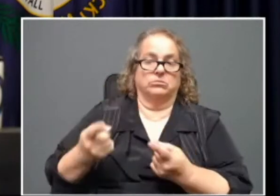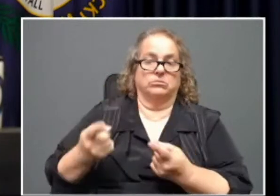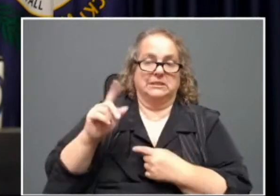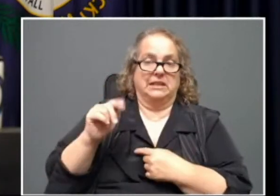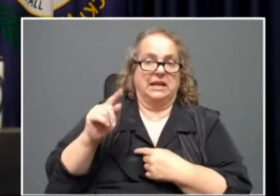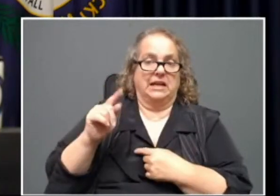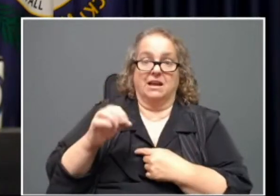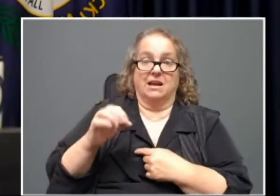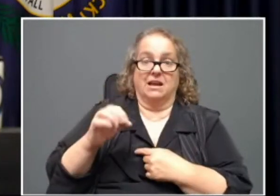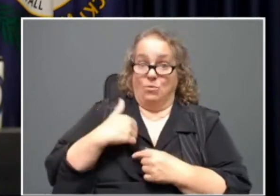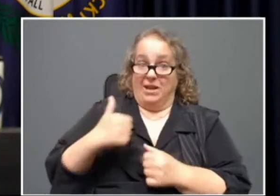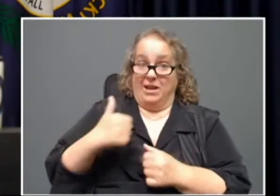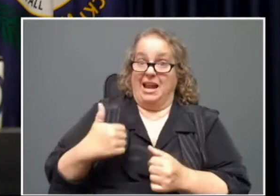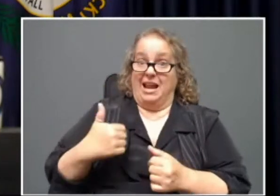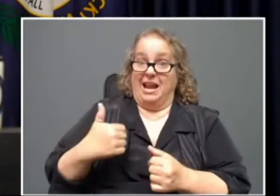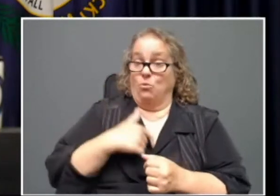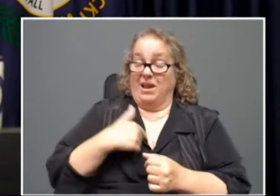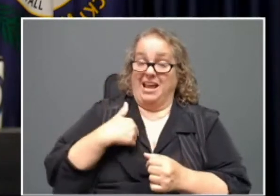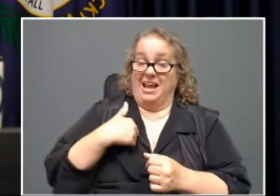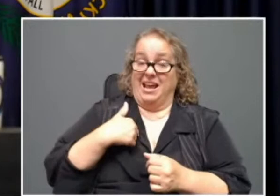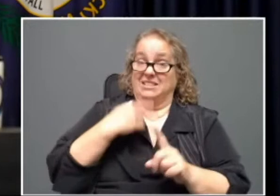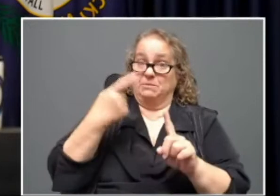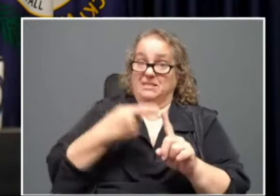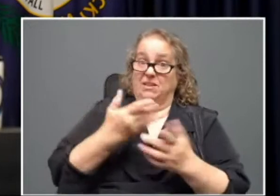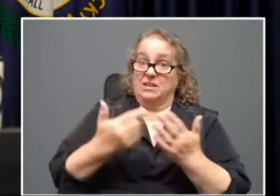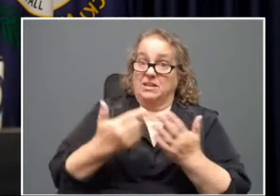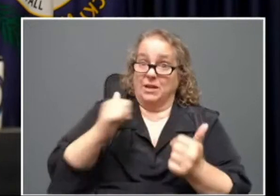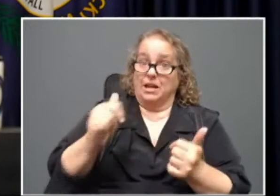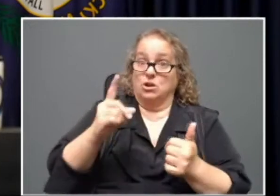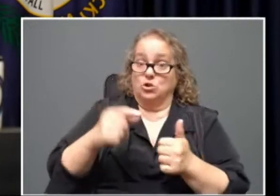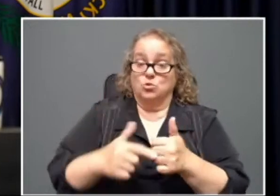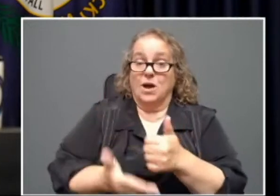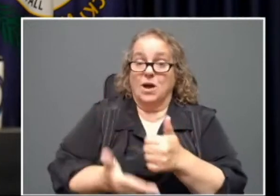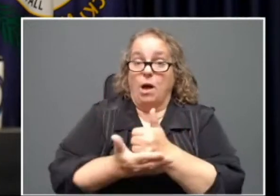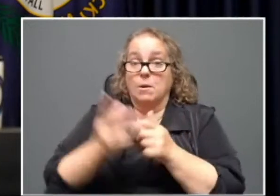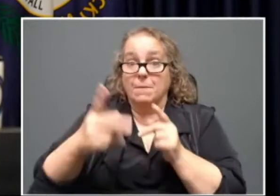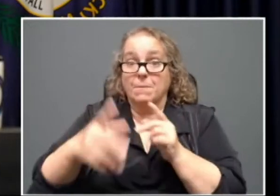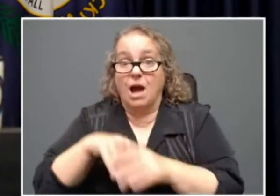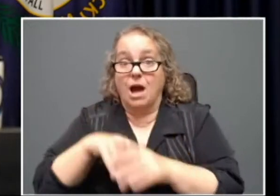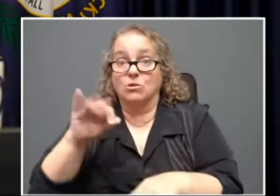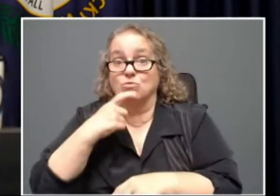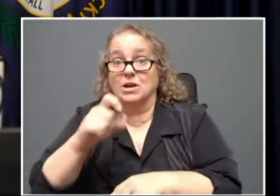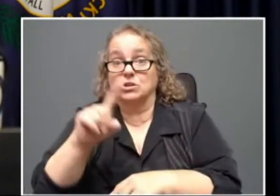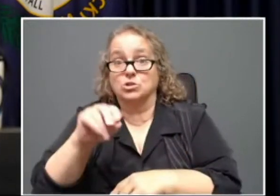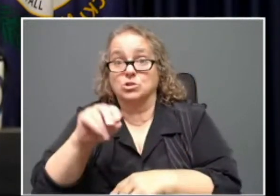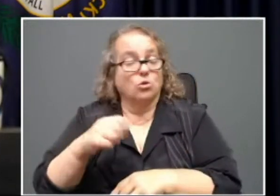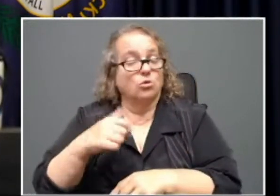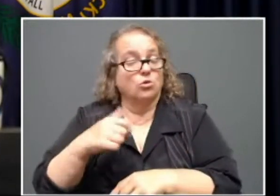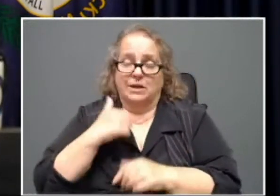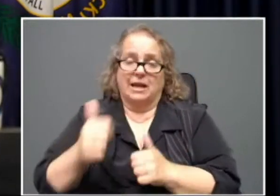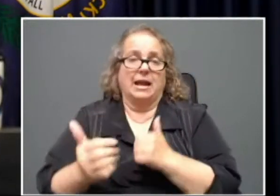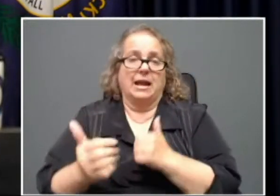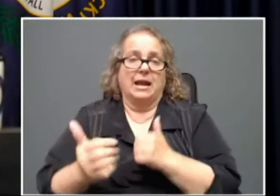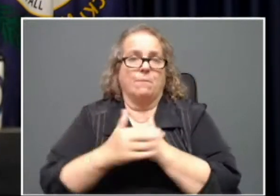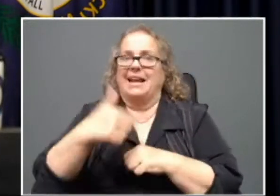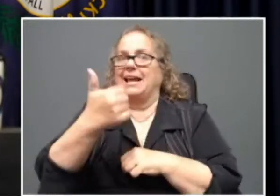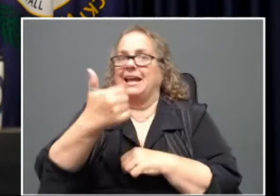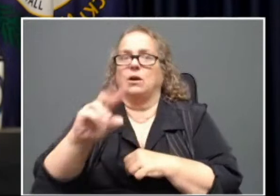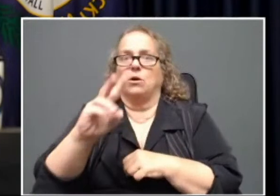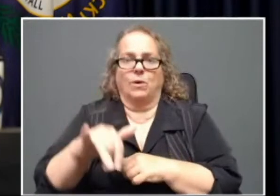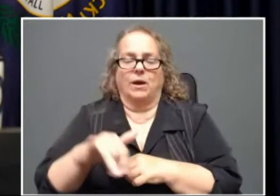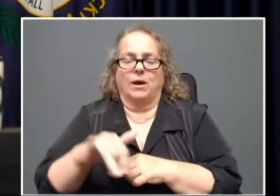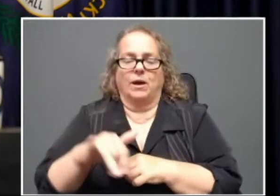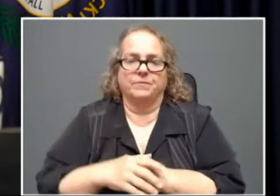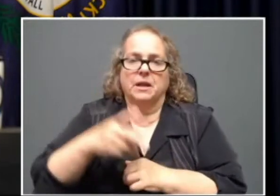we can do to help, especially to get out of that red zone. We're stand ready to help in any way. Piper